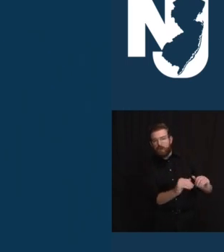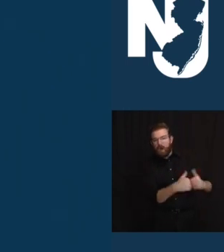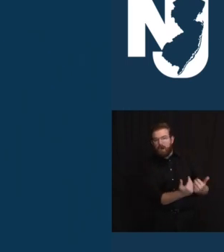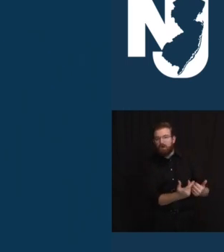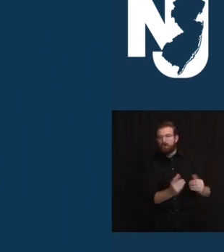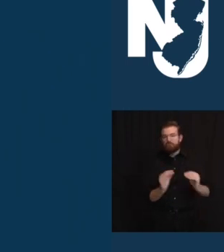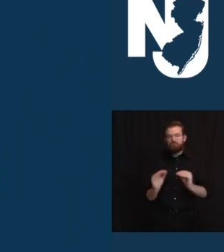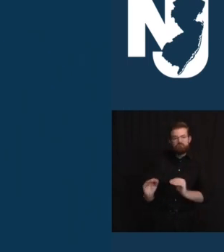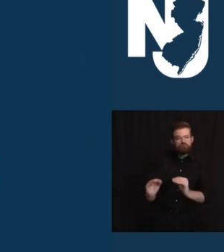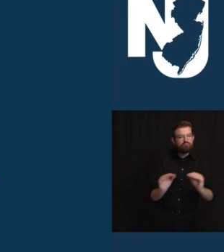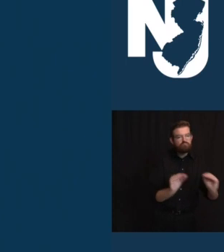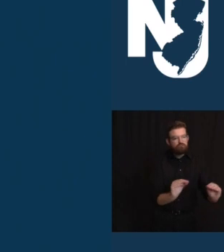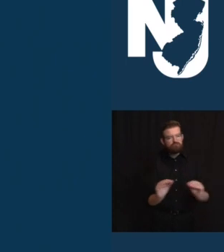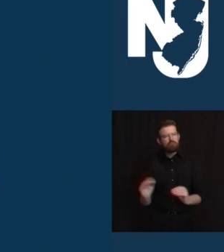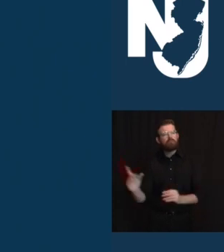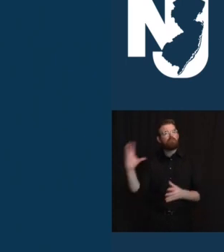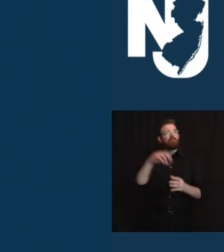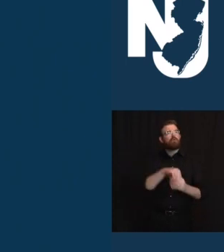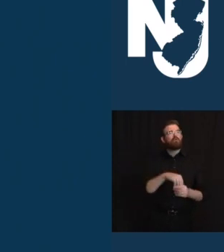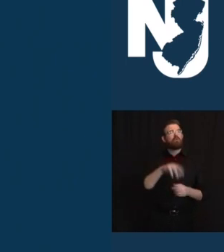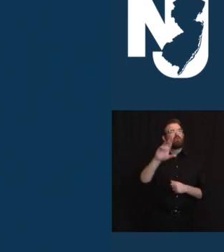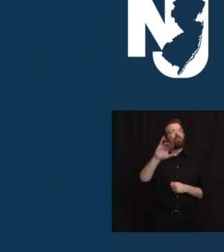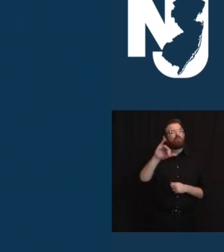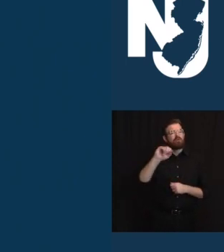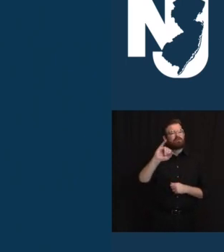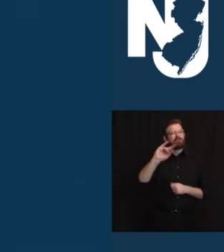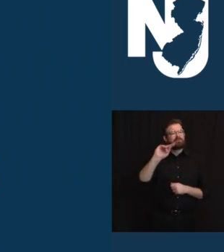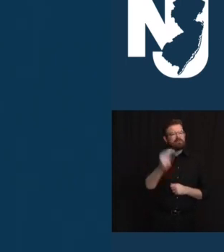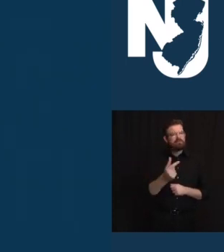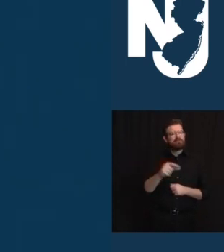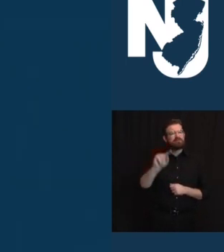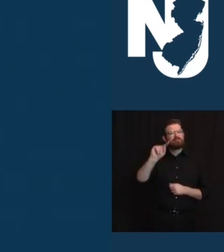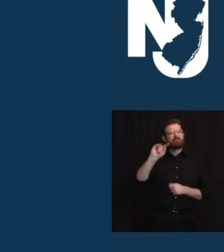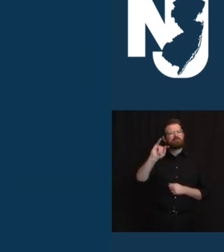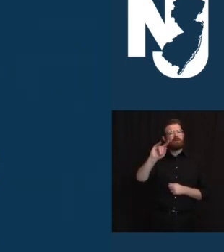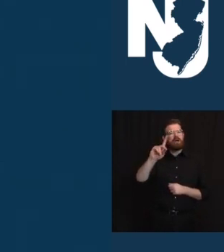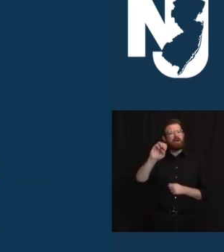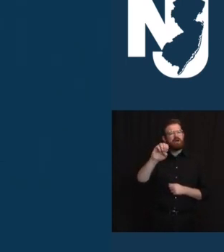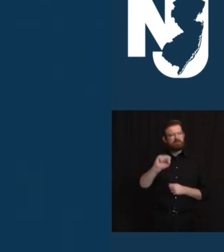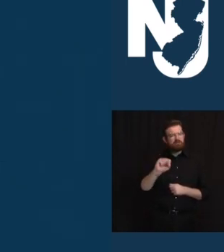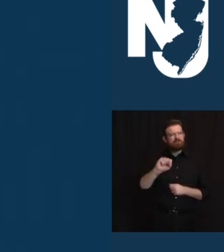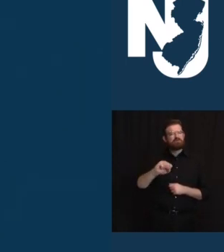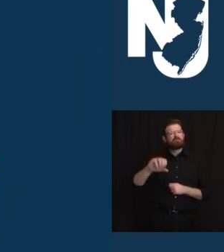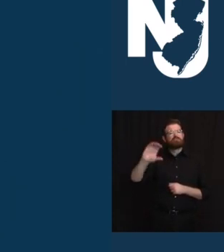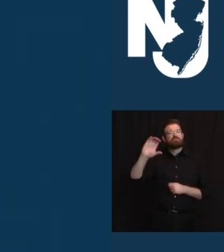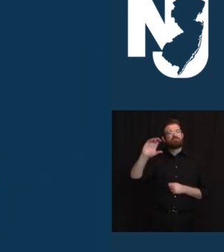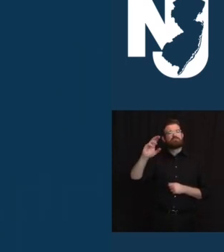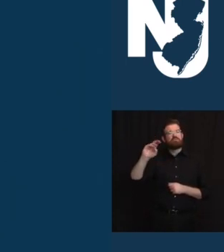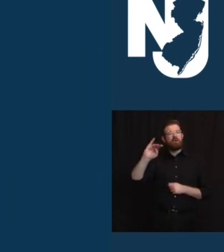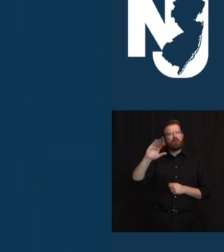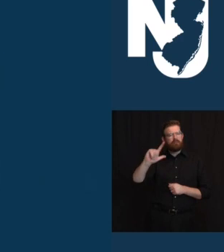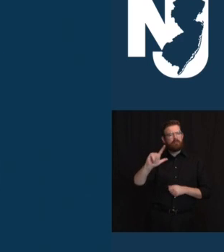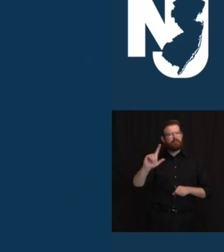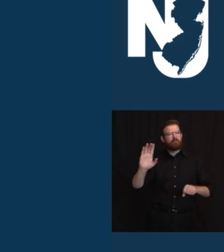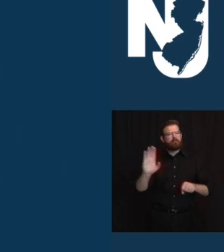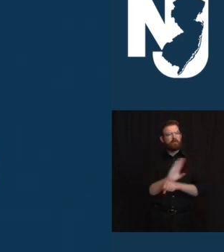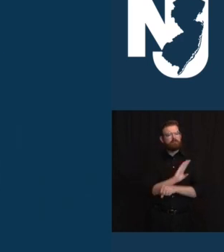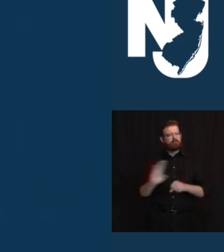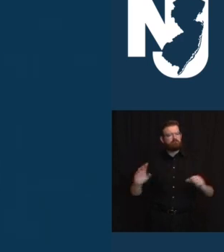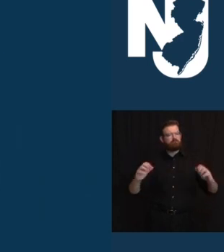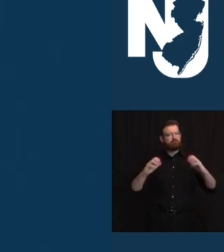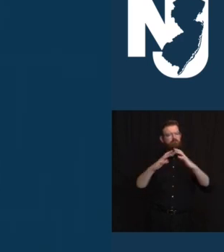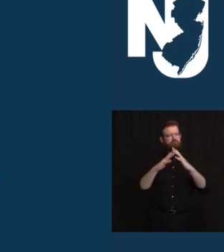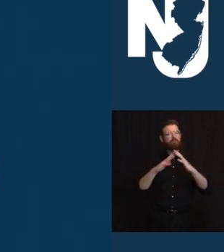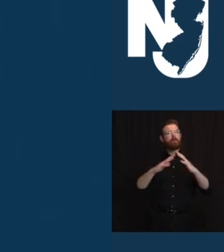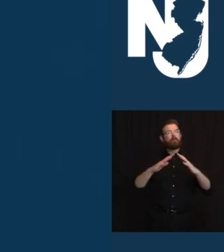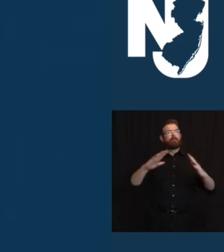Business Academy. So to you, LaShonda, thank you for not letting COVID-19 make you give up your dreams for Naya Beauty and